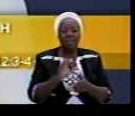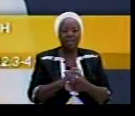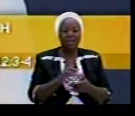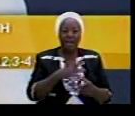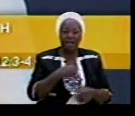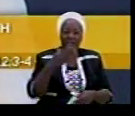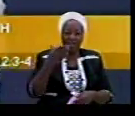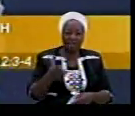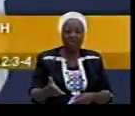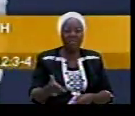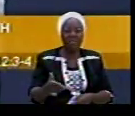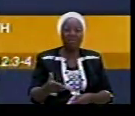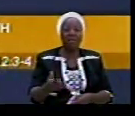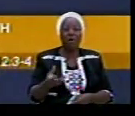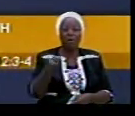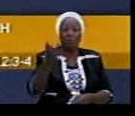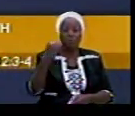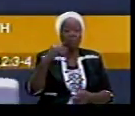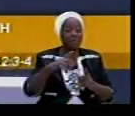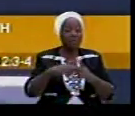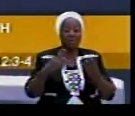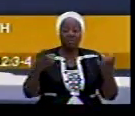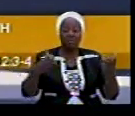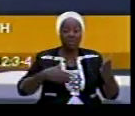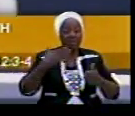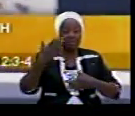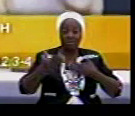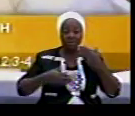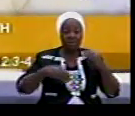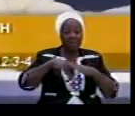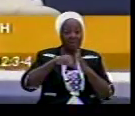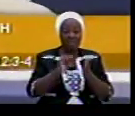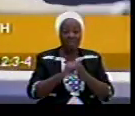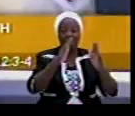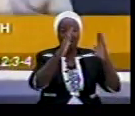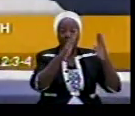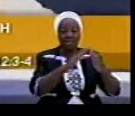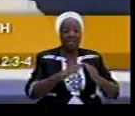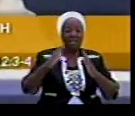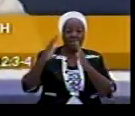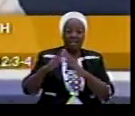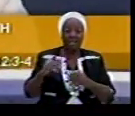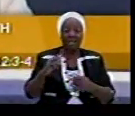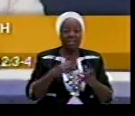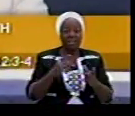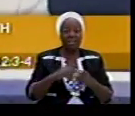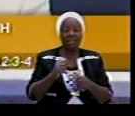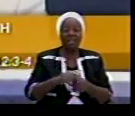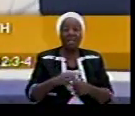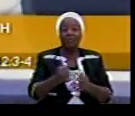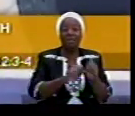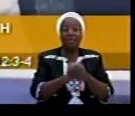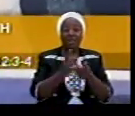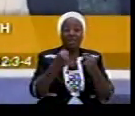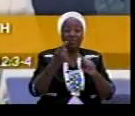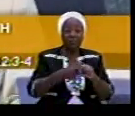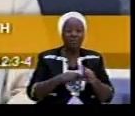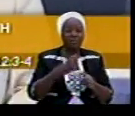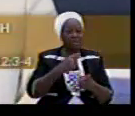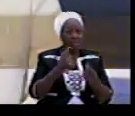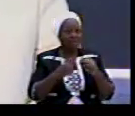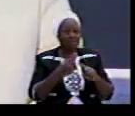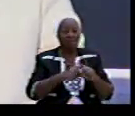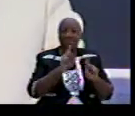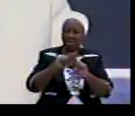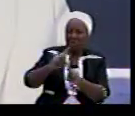city. Everywhere they came from different parts of the city. And a lame man came from that